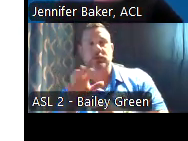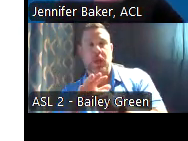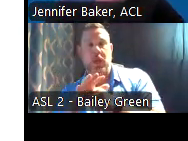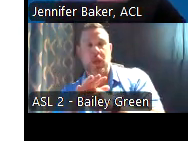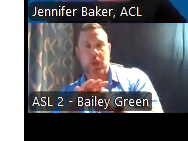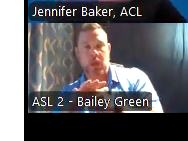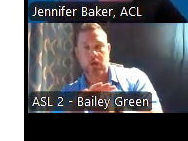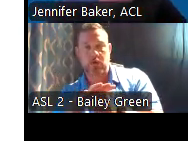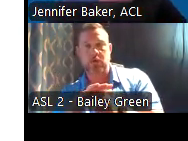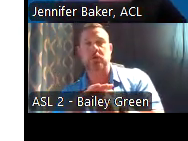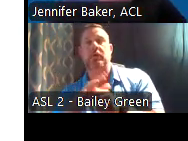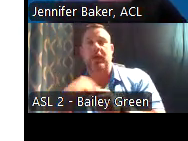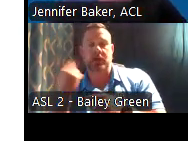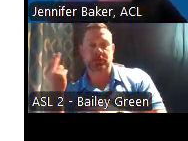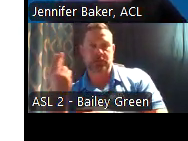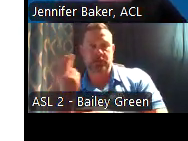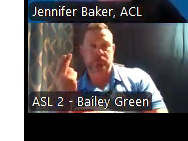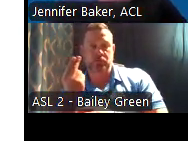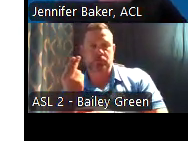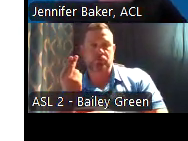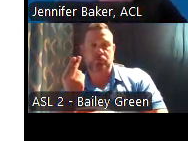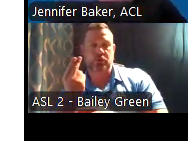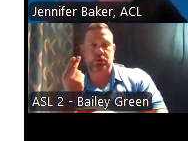area that has historically